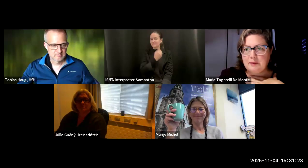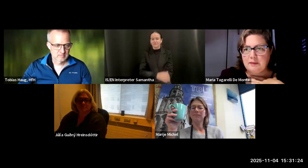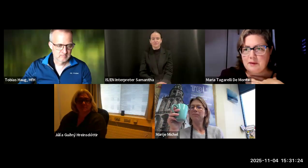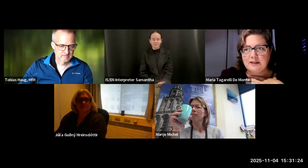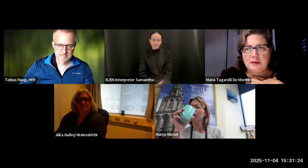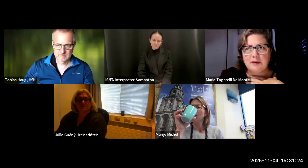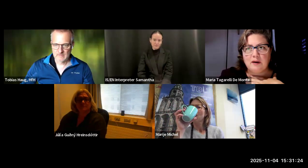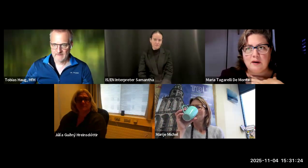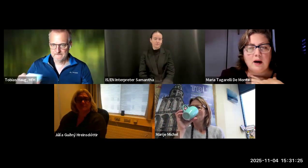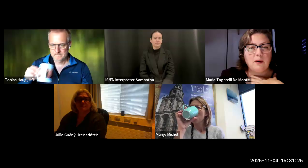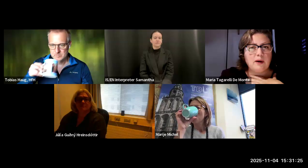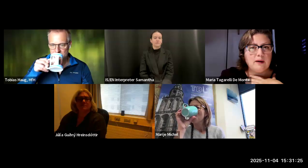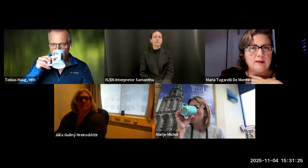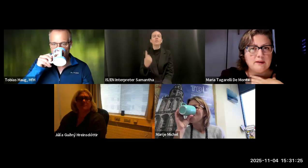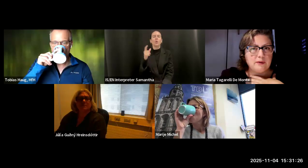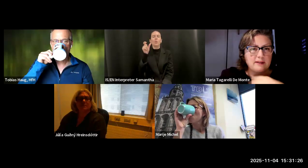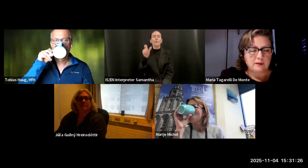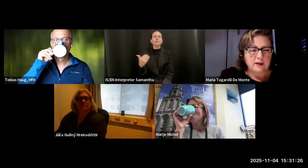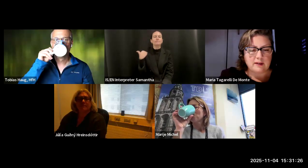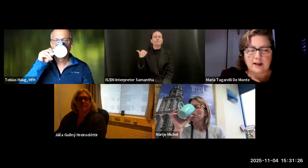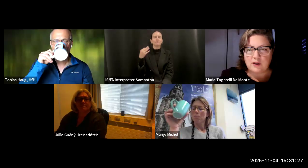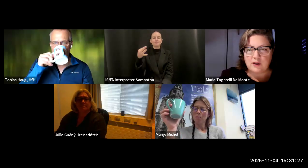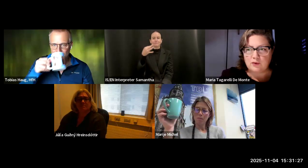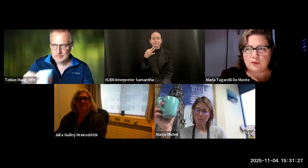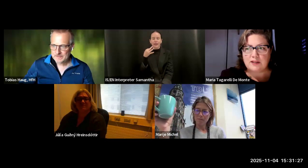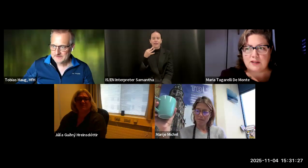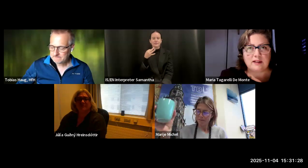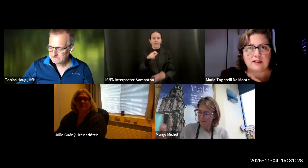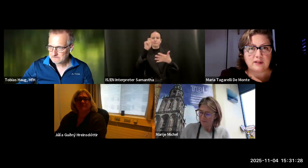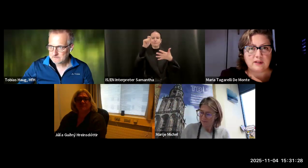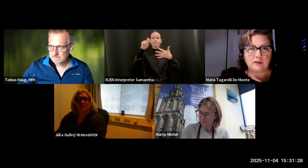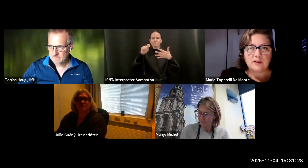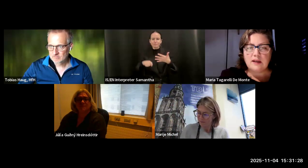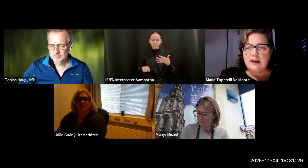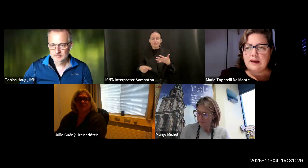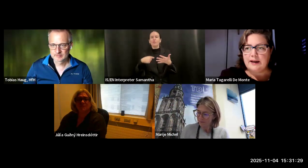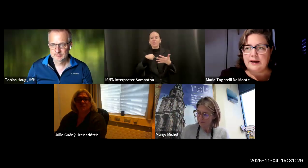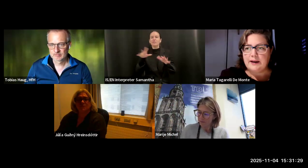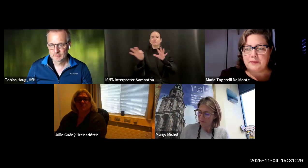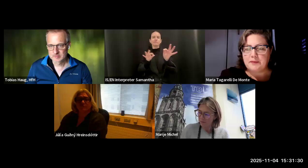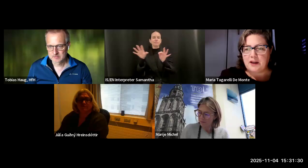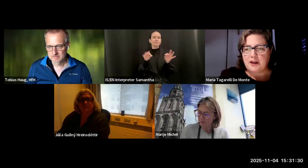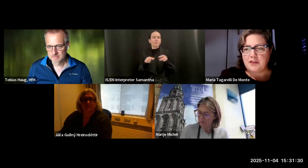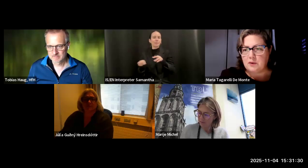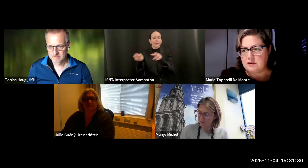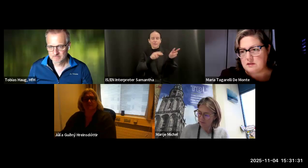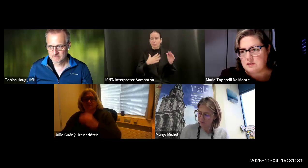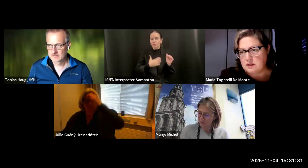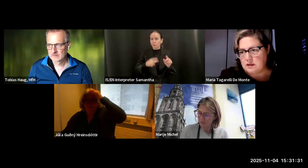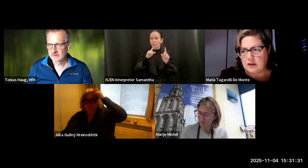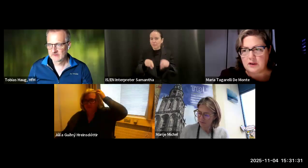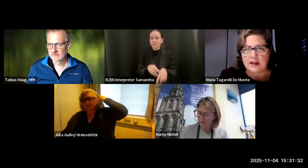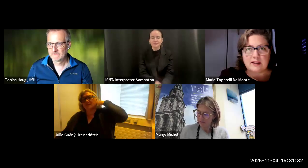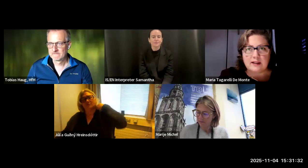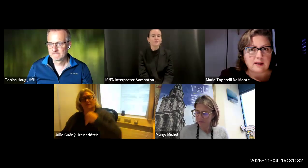Since somebody was asking me about how the criteria that I use to select the videos, I thought it